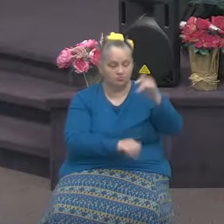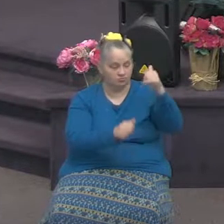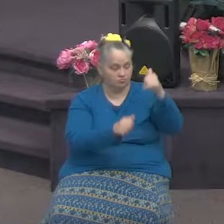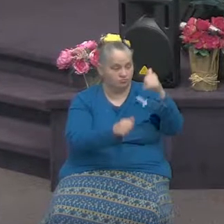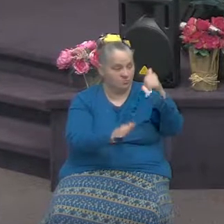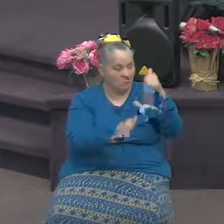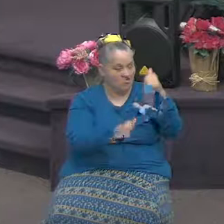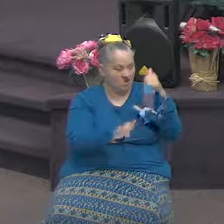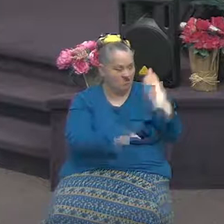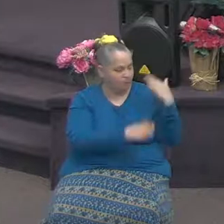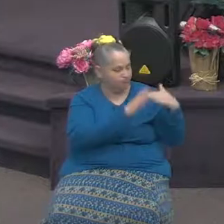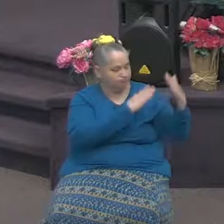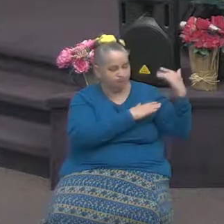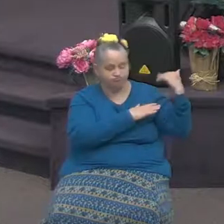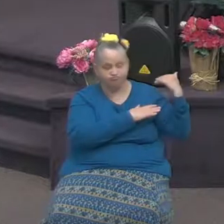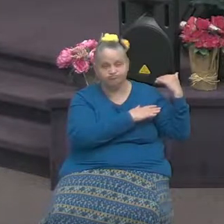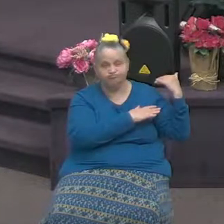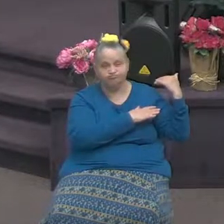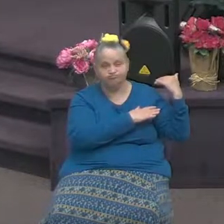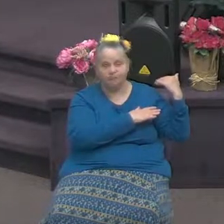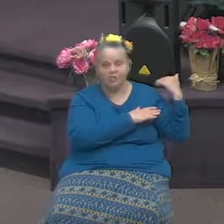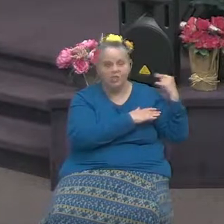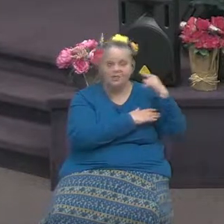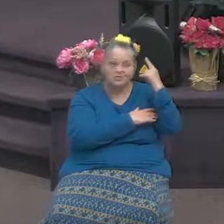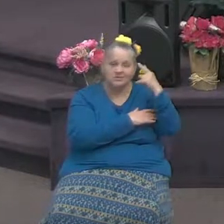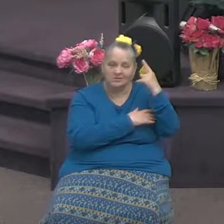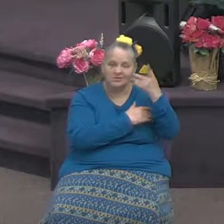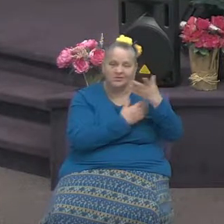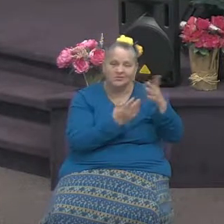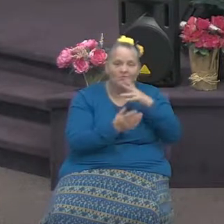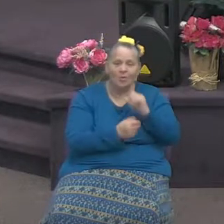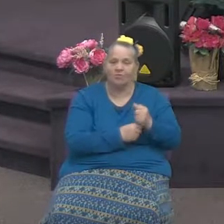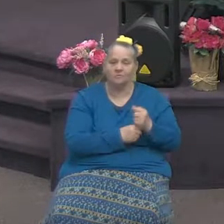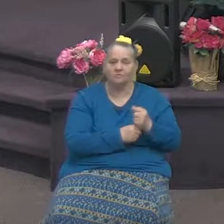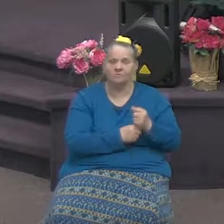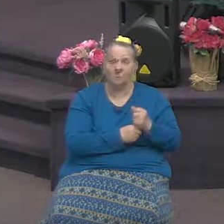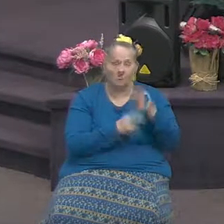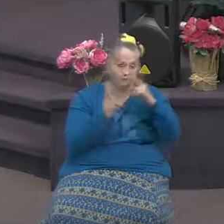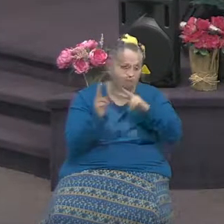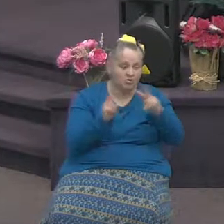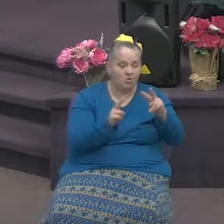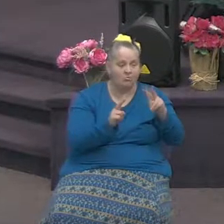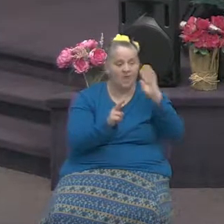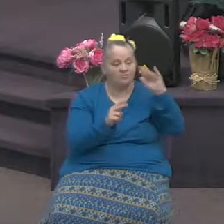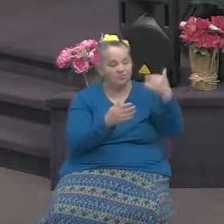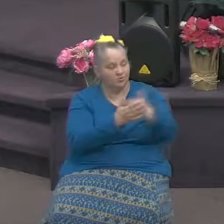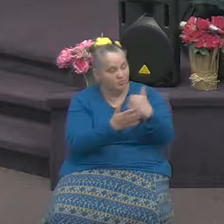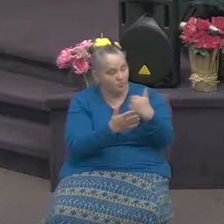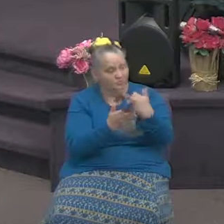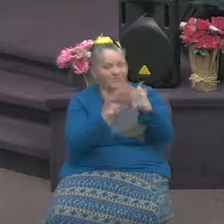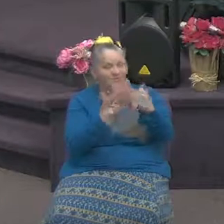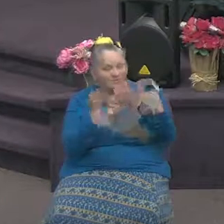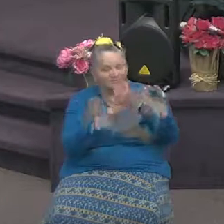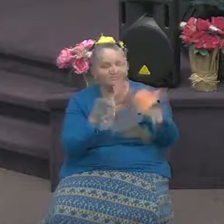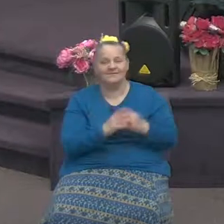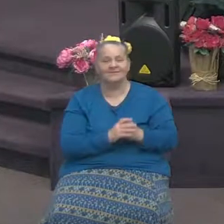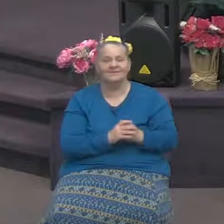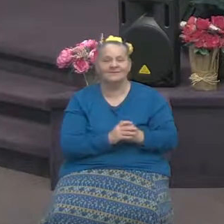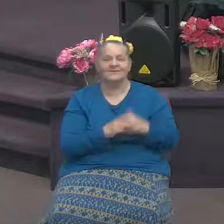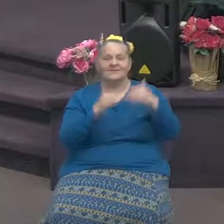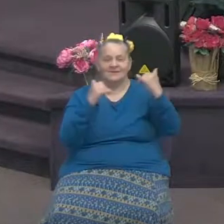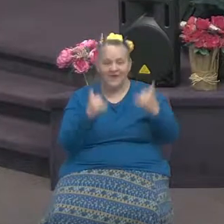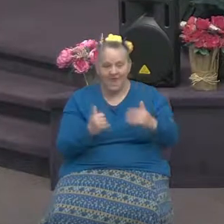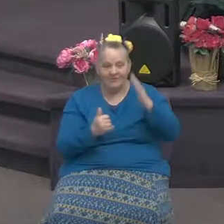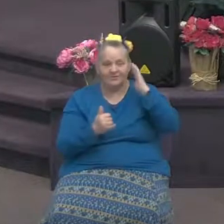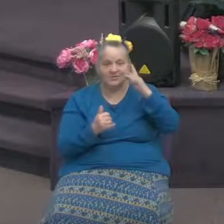Remember ye not the former things, neither consider the things of old. Behold, I will do a new thing. Now